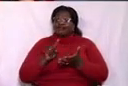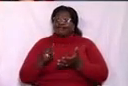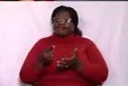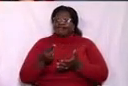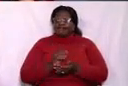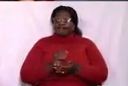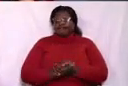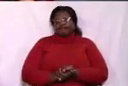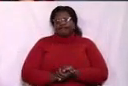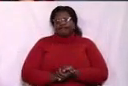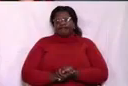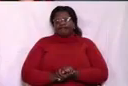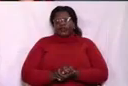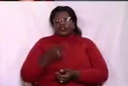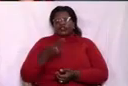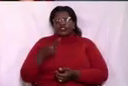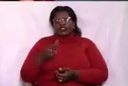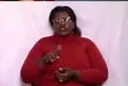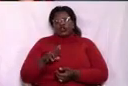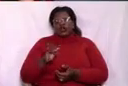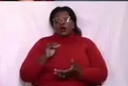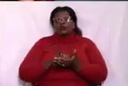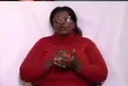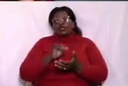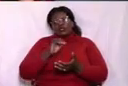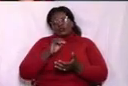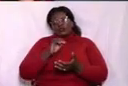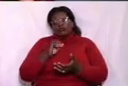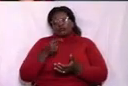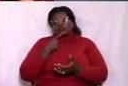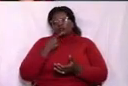without giving away the formula, maybe tell us about it?